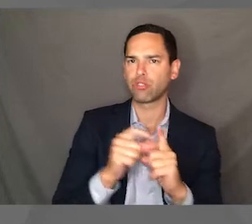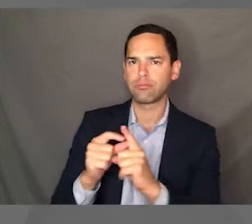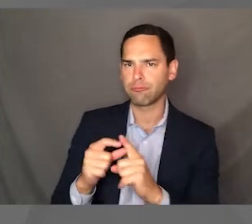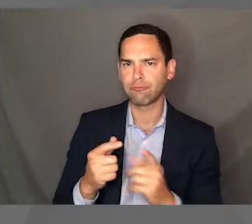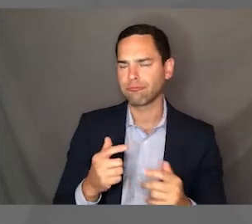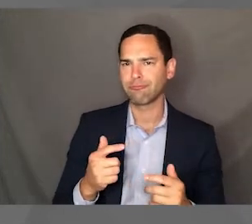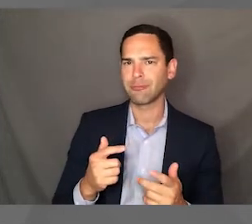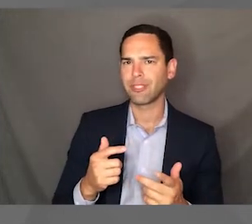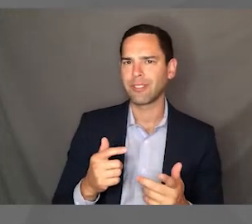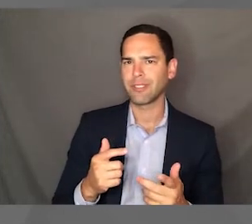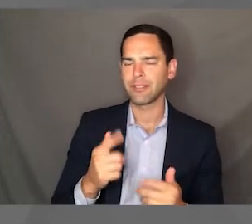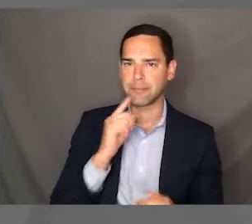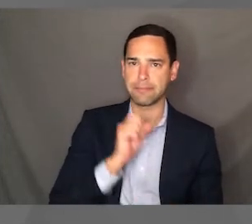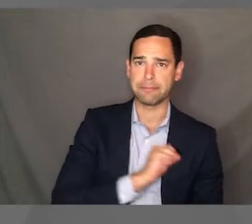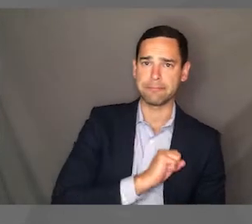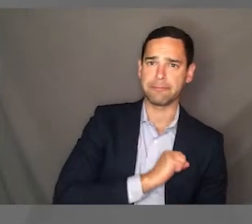them.